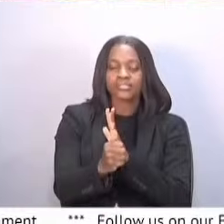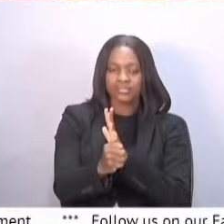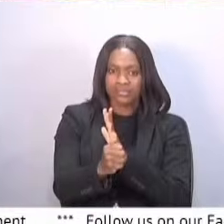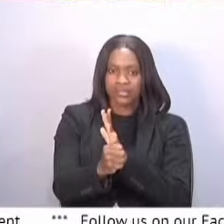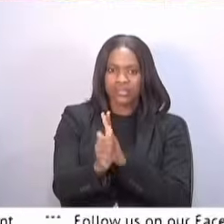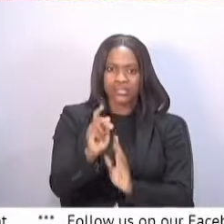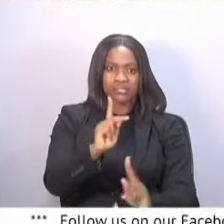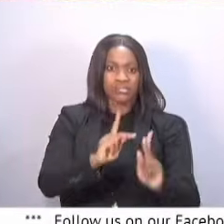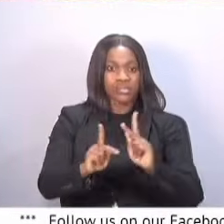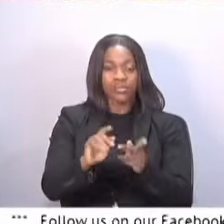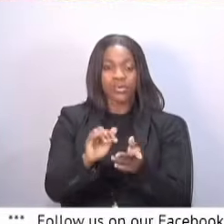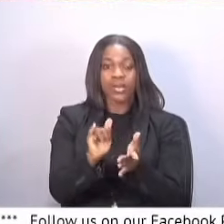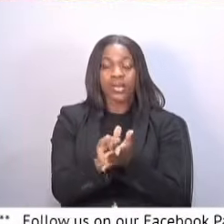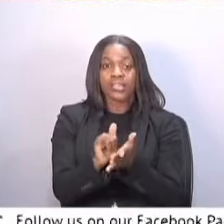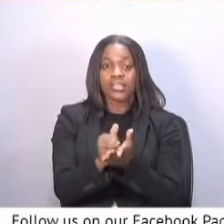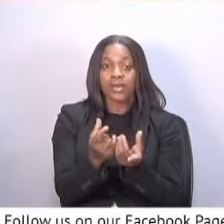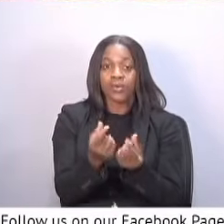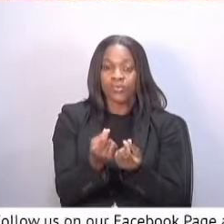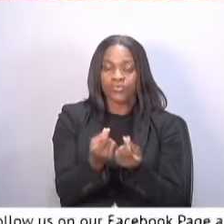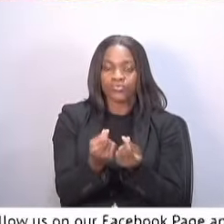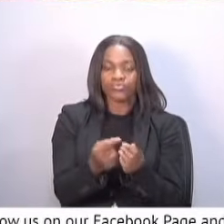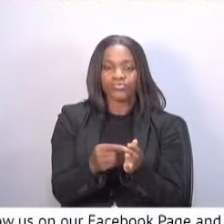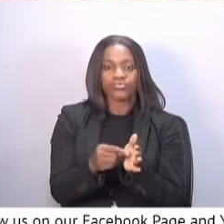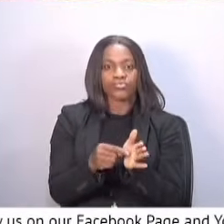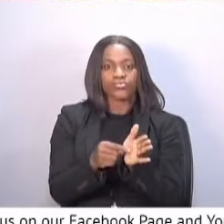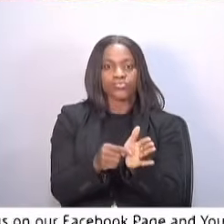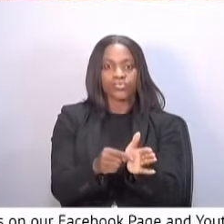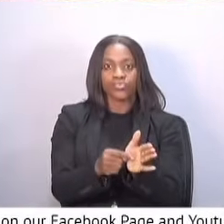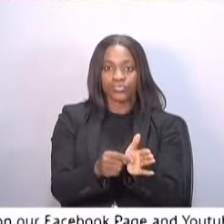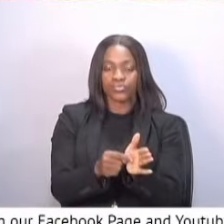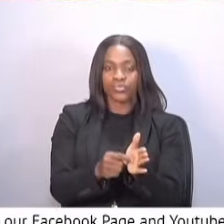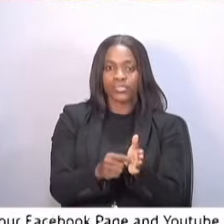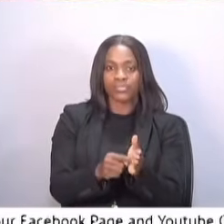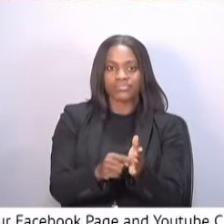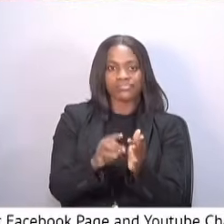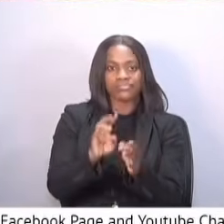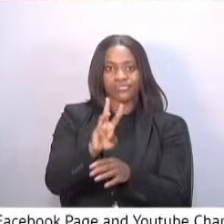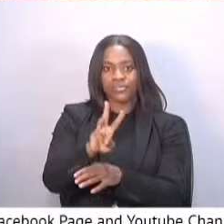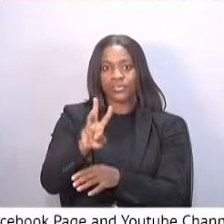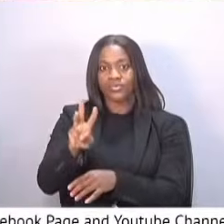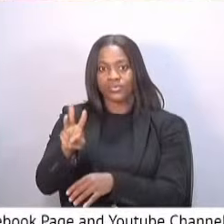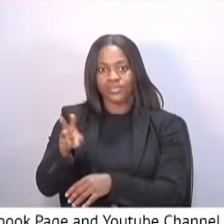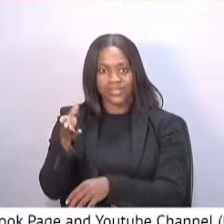database, which will be published on its website.